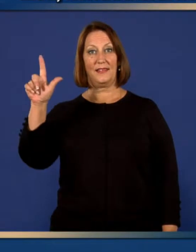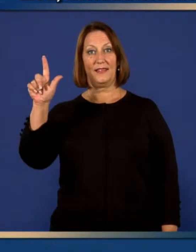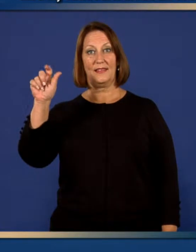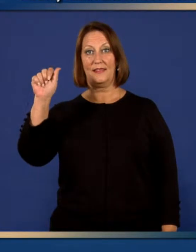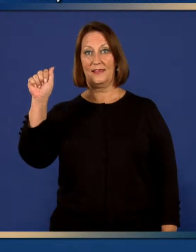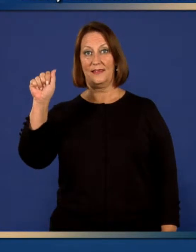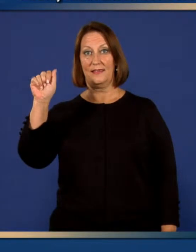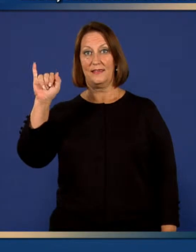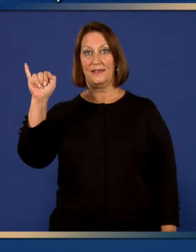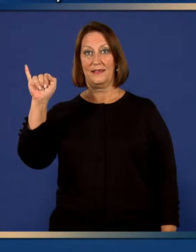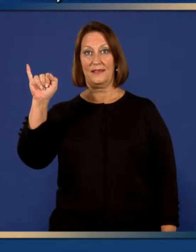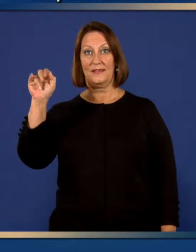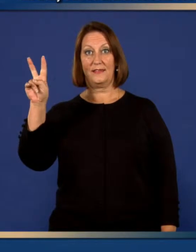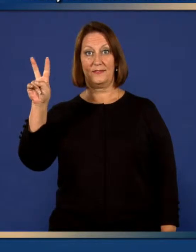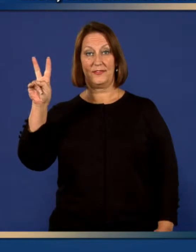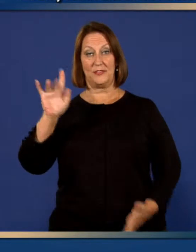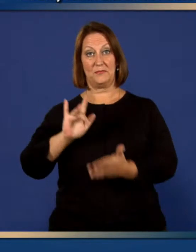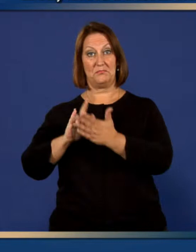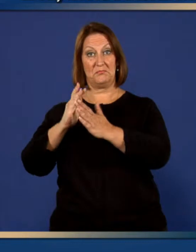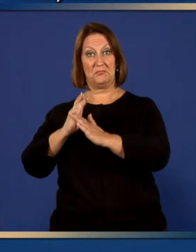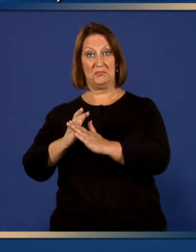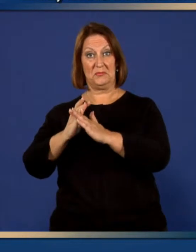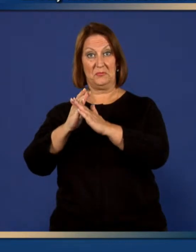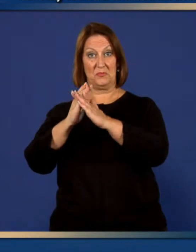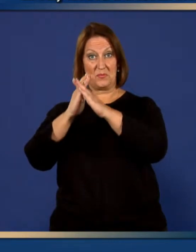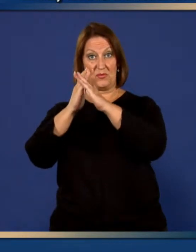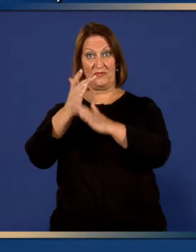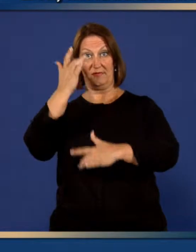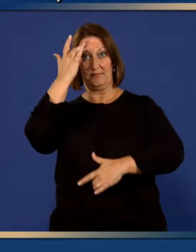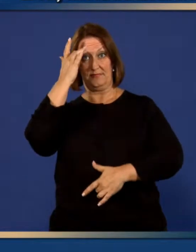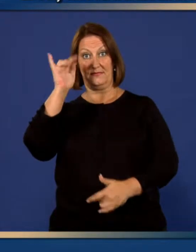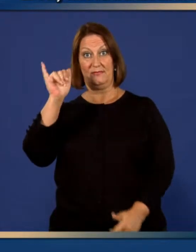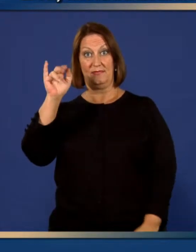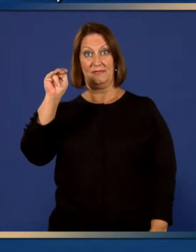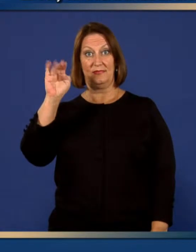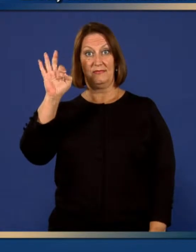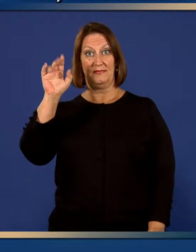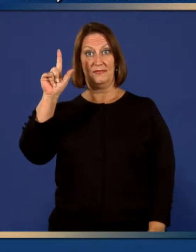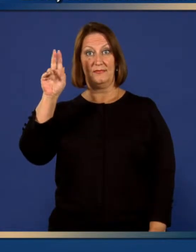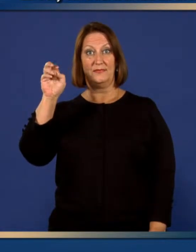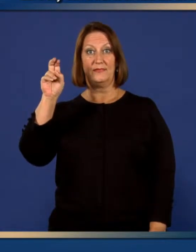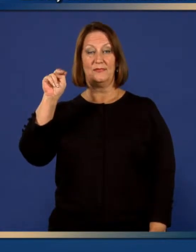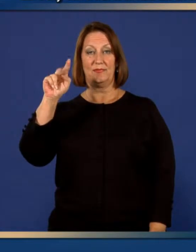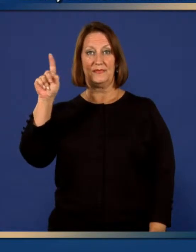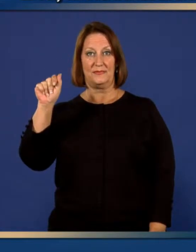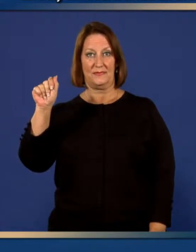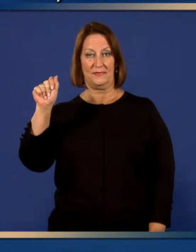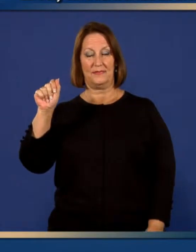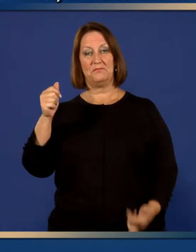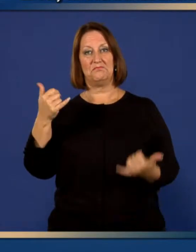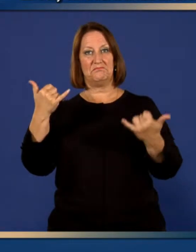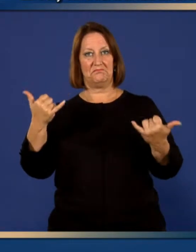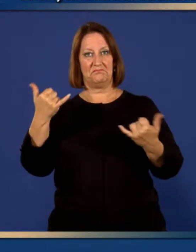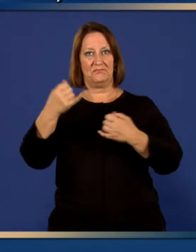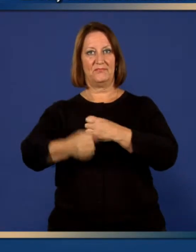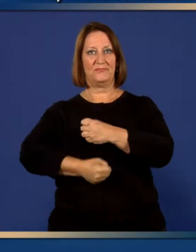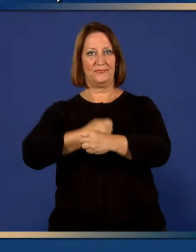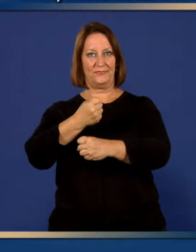LAIV intranasal influenza vaccine, current year.